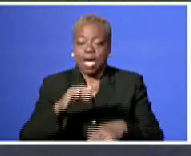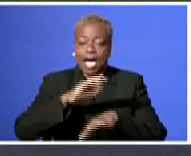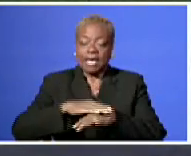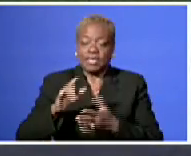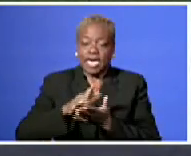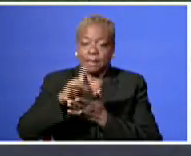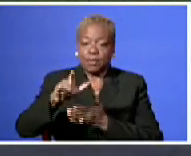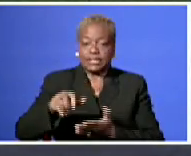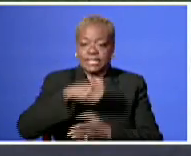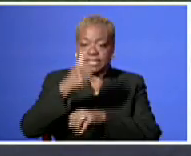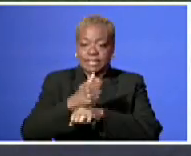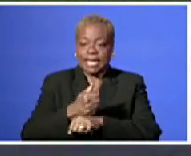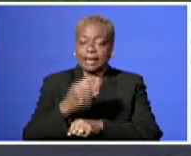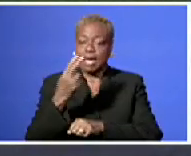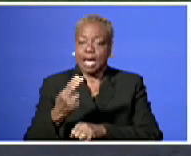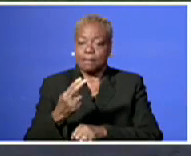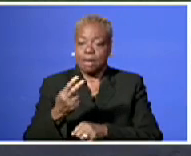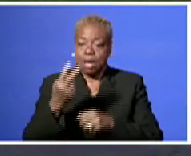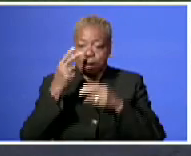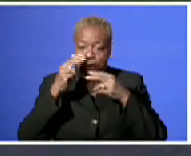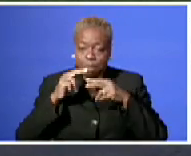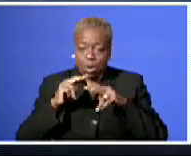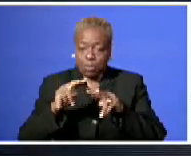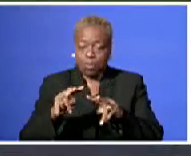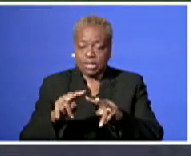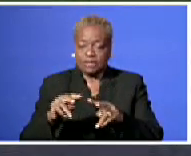up monitoring for incoming travelers.